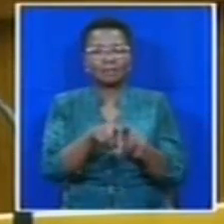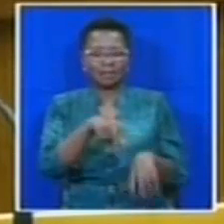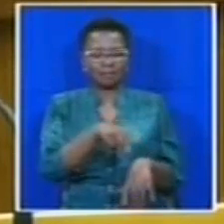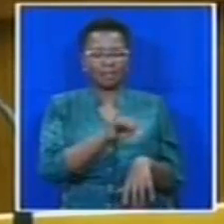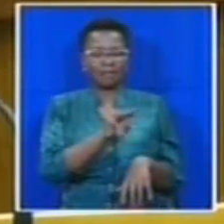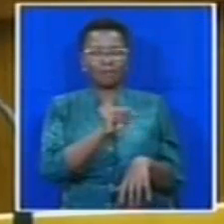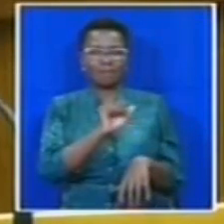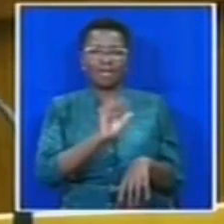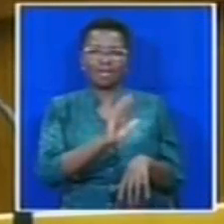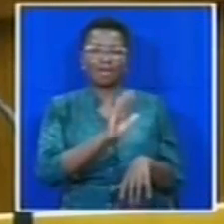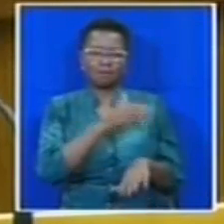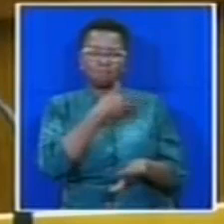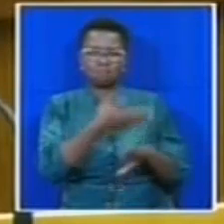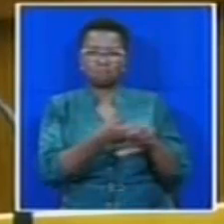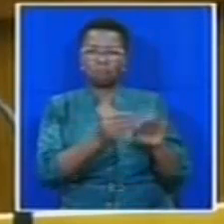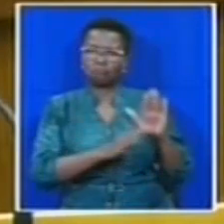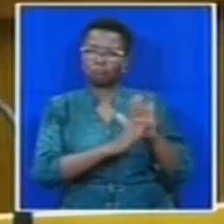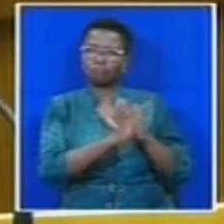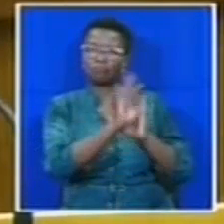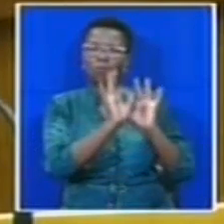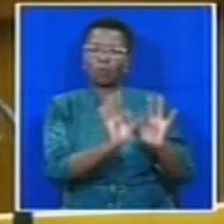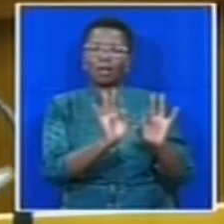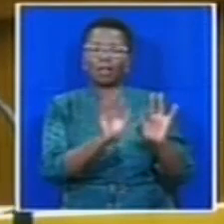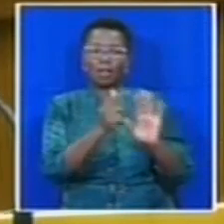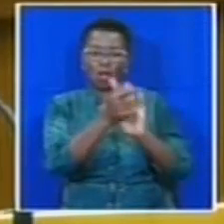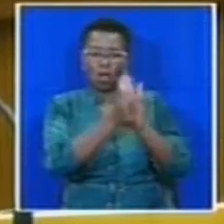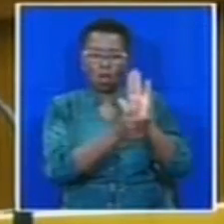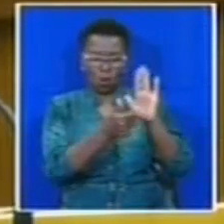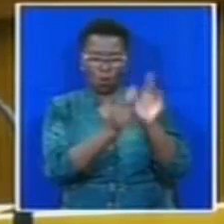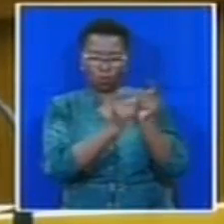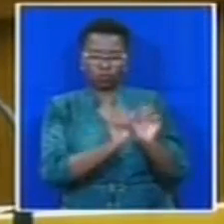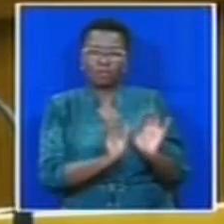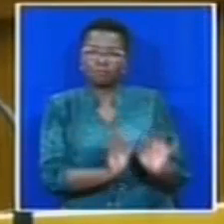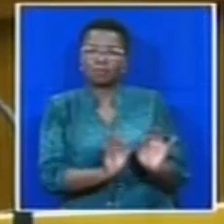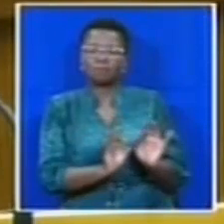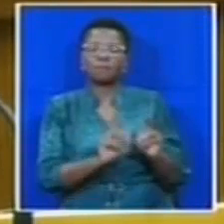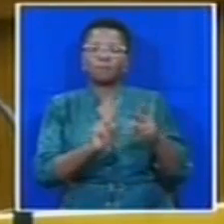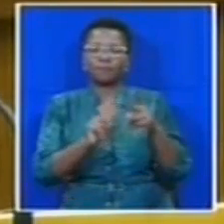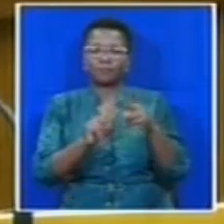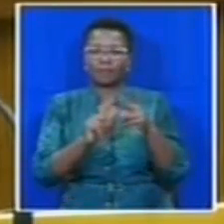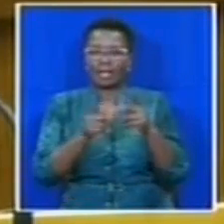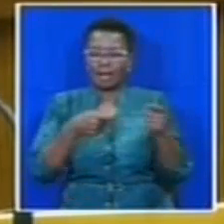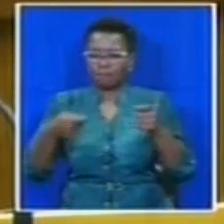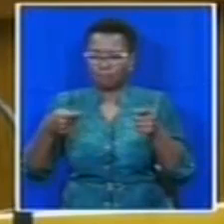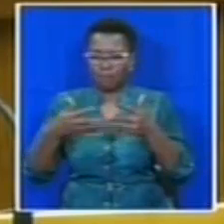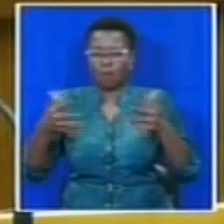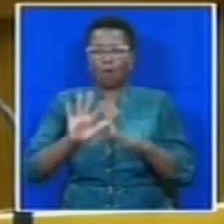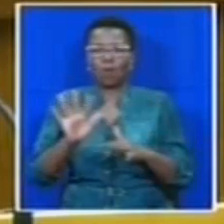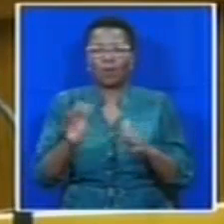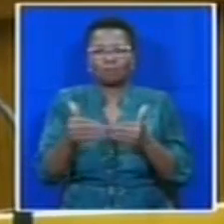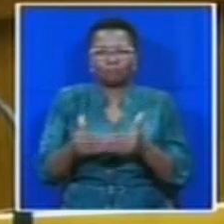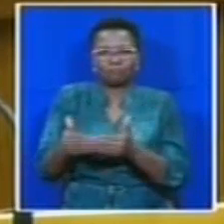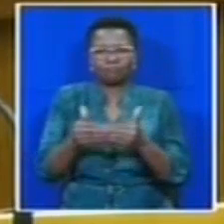management, work is in progress to reform our procurement reform, as I indicated, improve cost controls, and strengthen